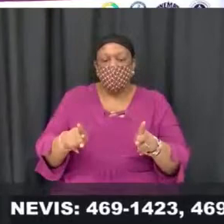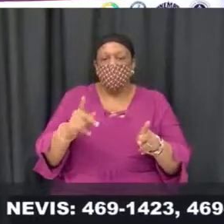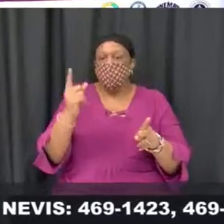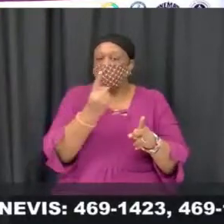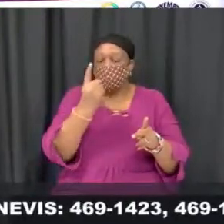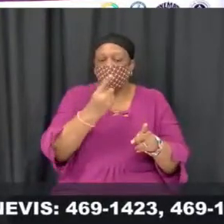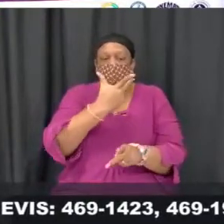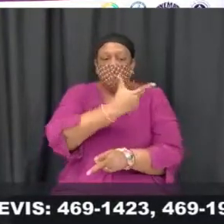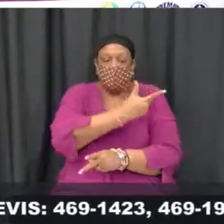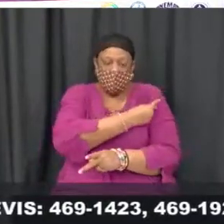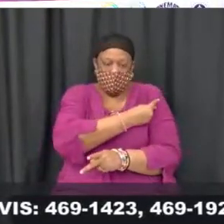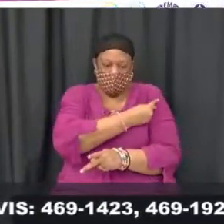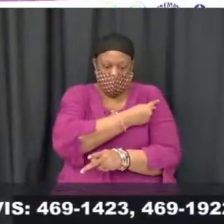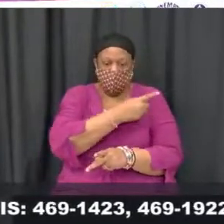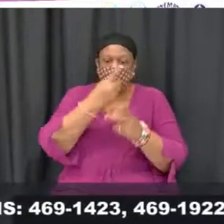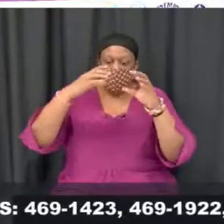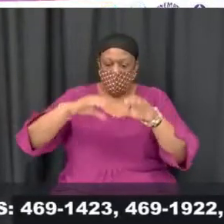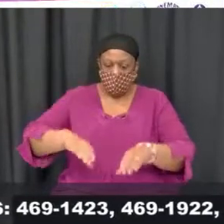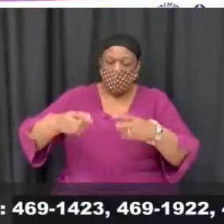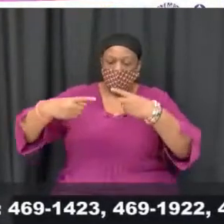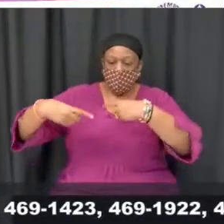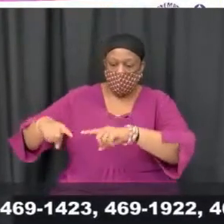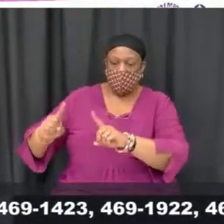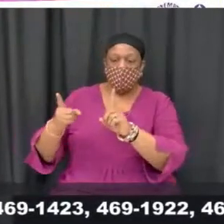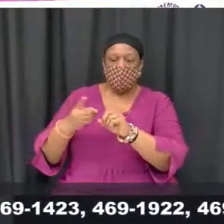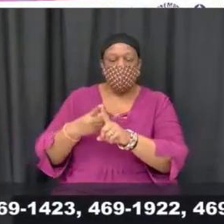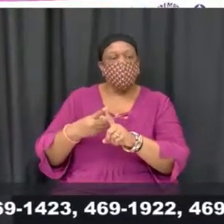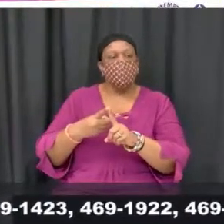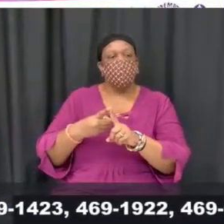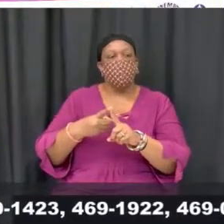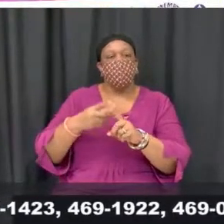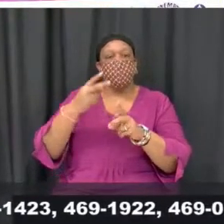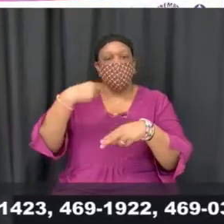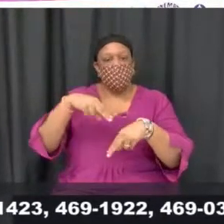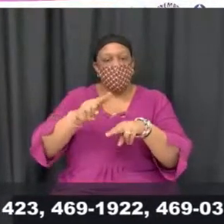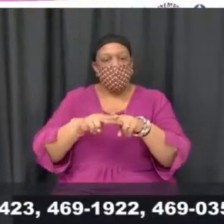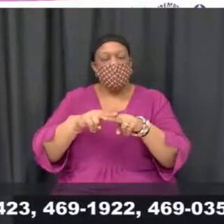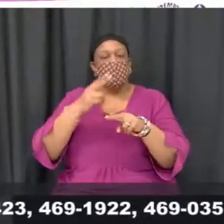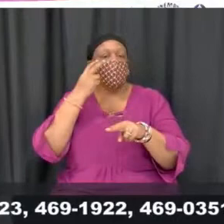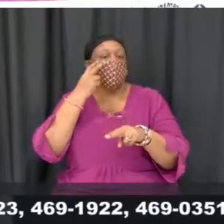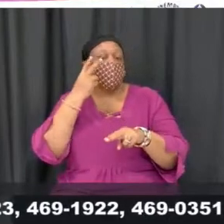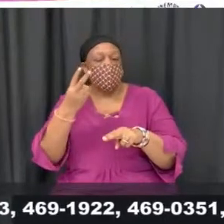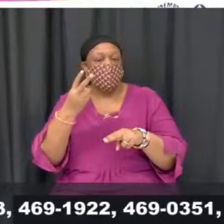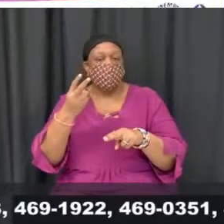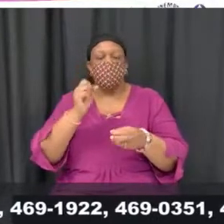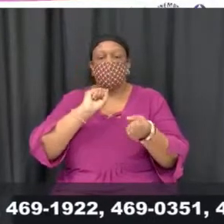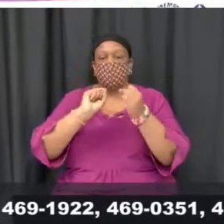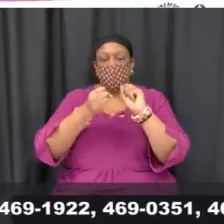vaccinated and unvaccinated at entertainment and sporting events?